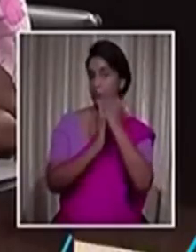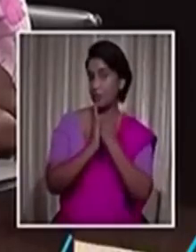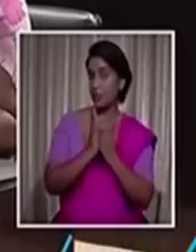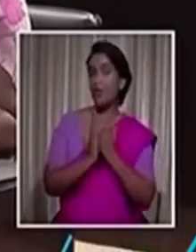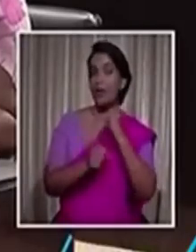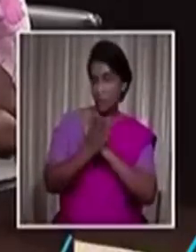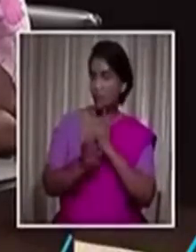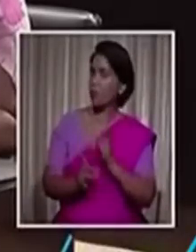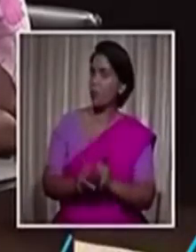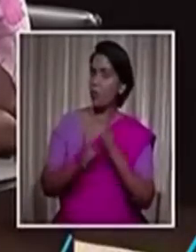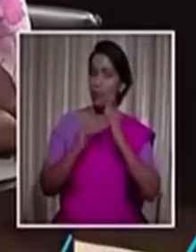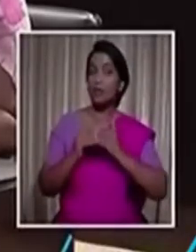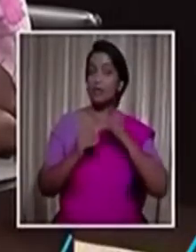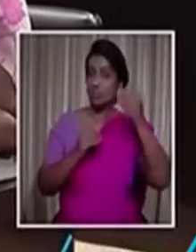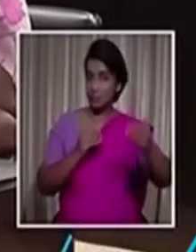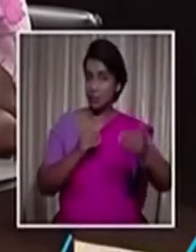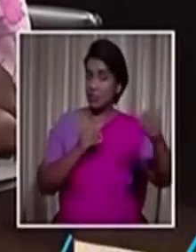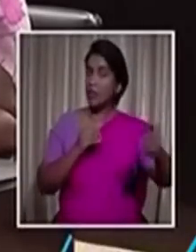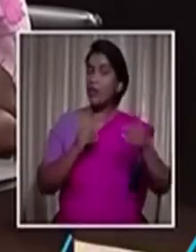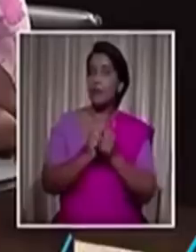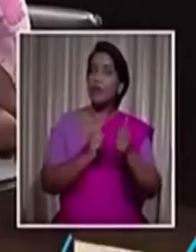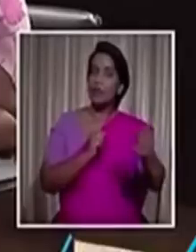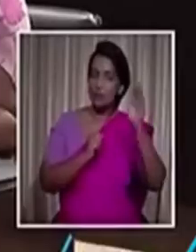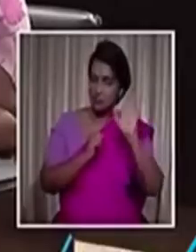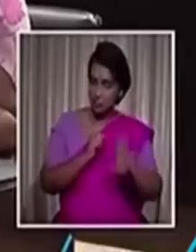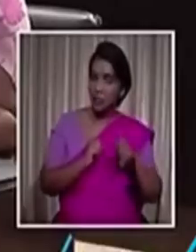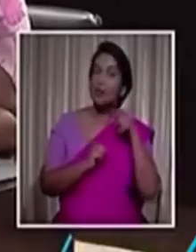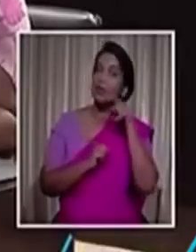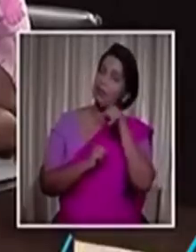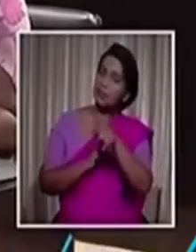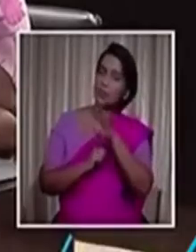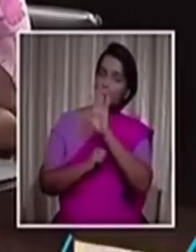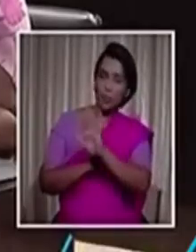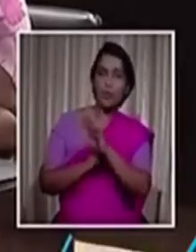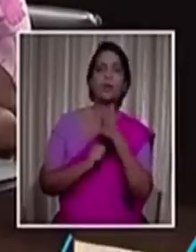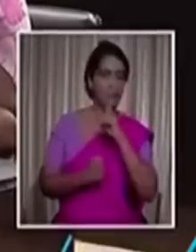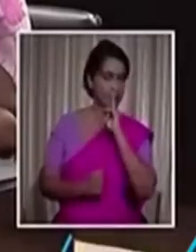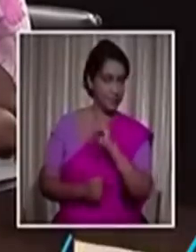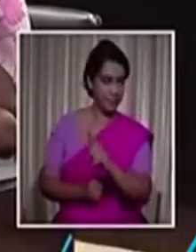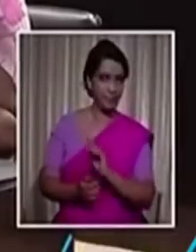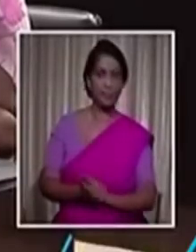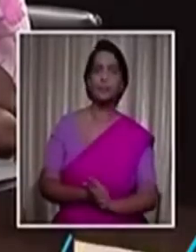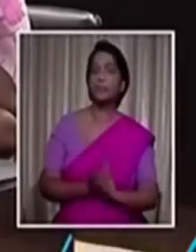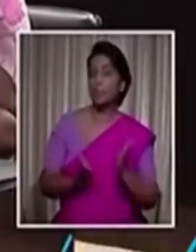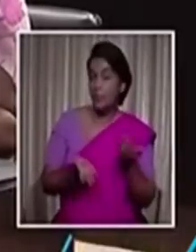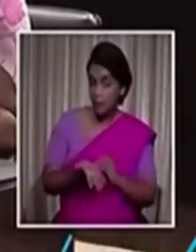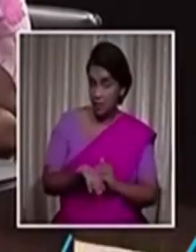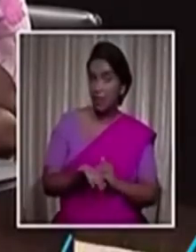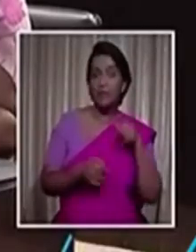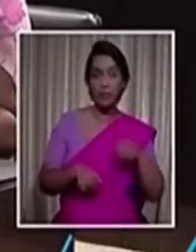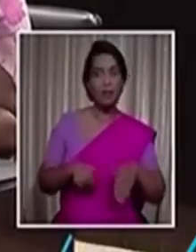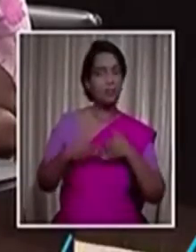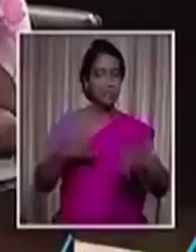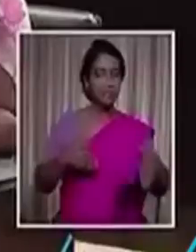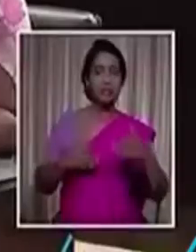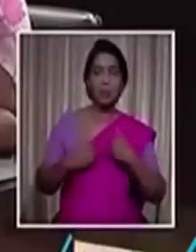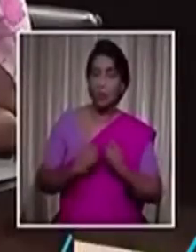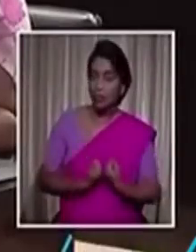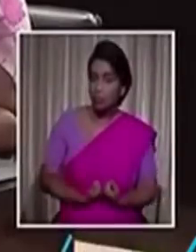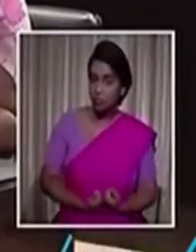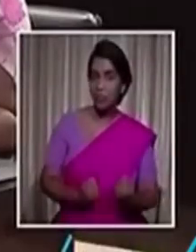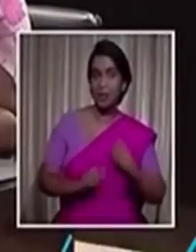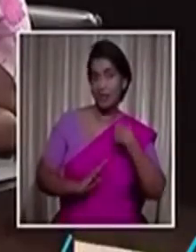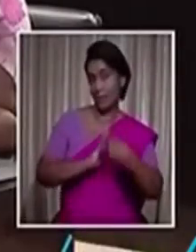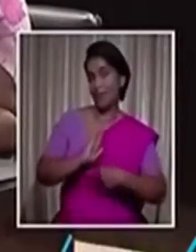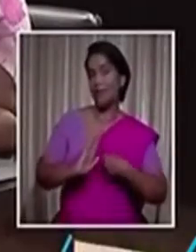the Constitution of Sri Lanka. Therefore, I request you to act according to the Constitution. I serve the country to the best of my abilities and